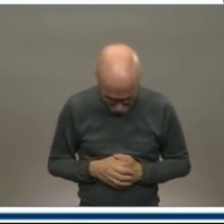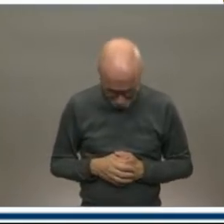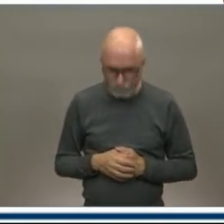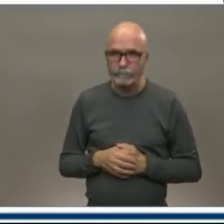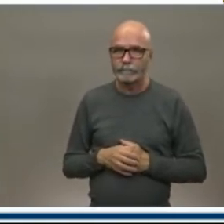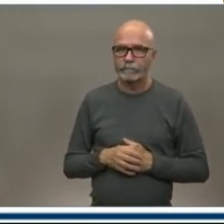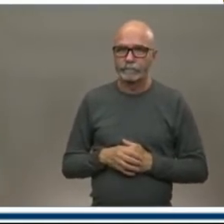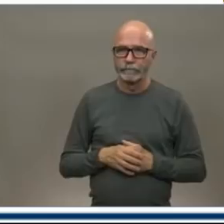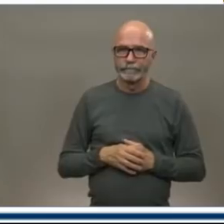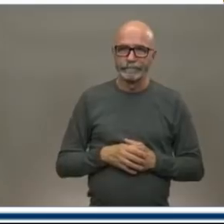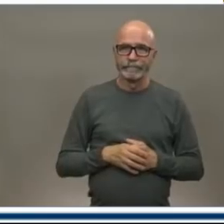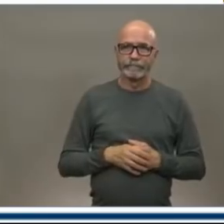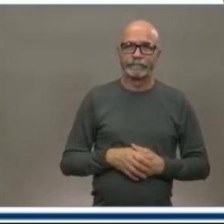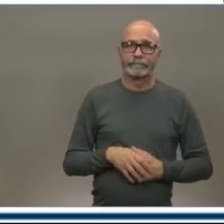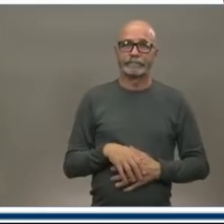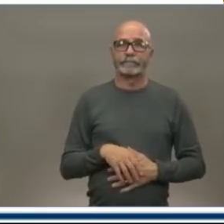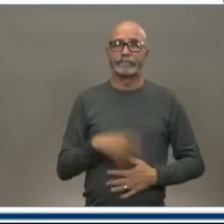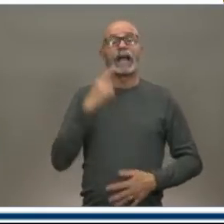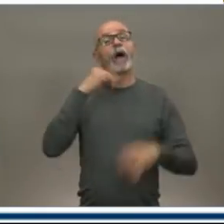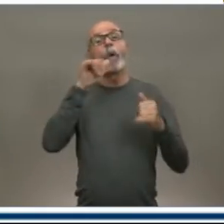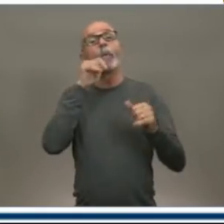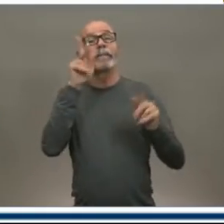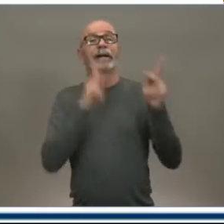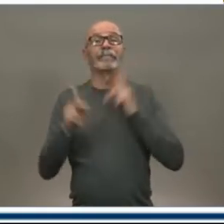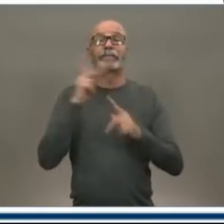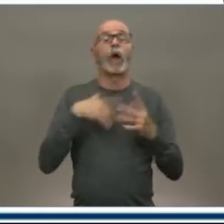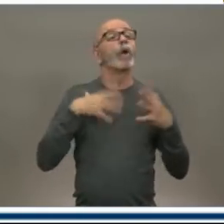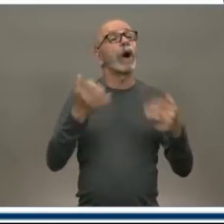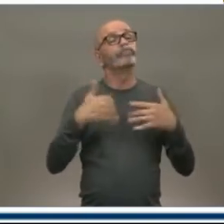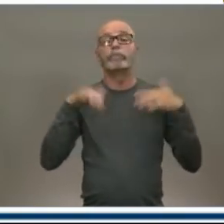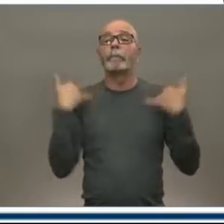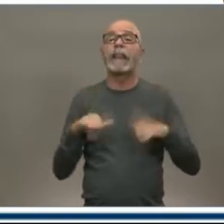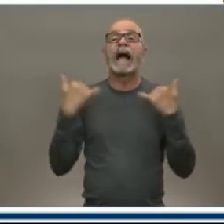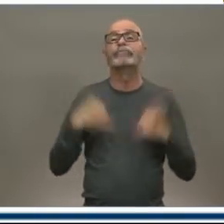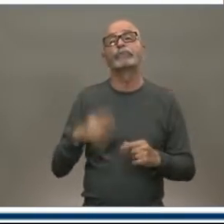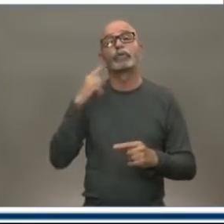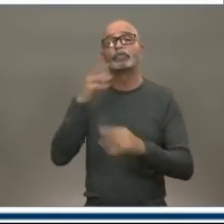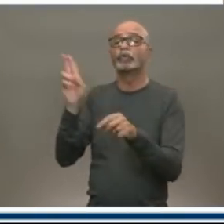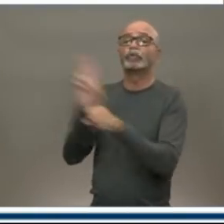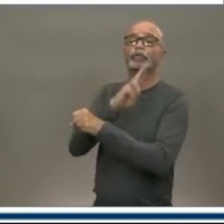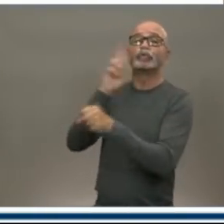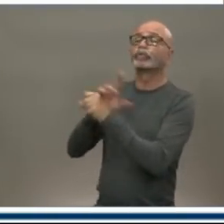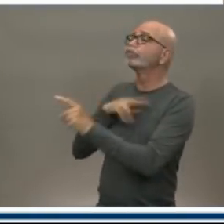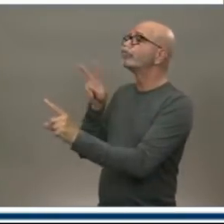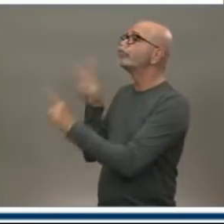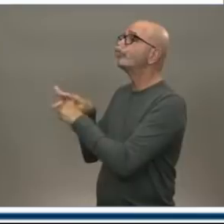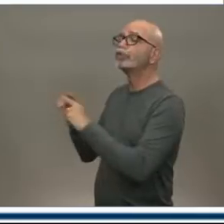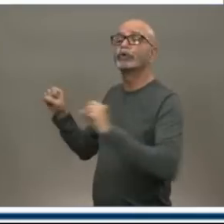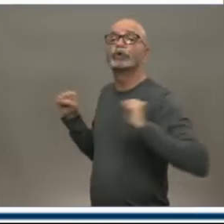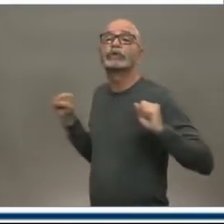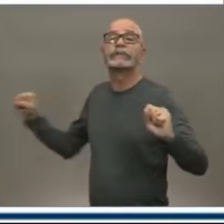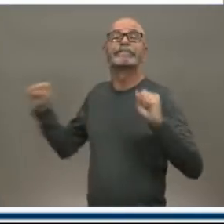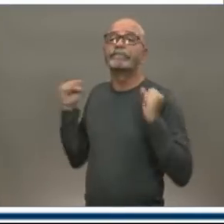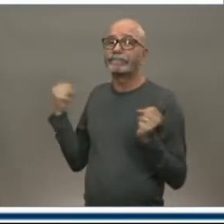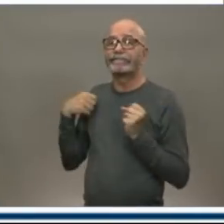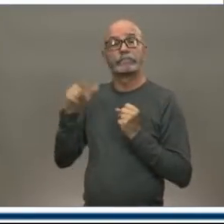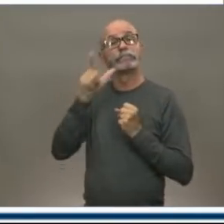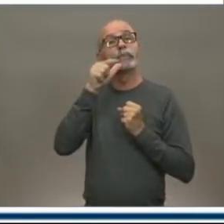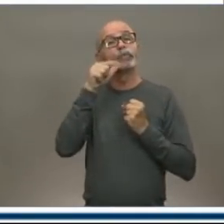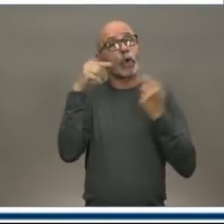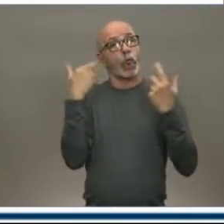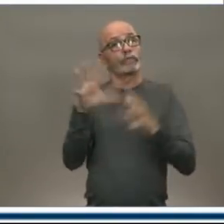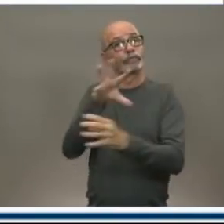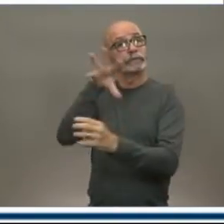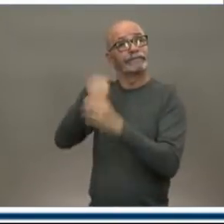organized teams will be allowed in. Can you just clarify that? So I'm sure about pickup. I don't think, but this is really about, because